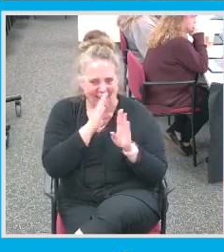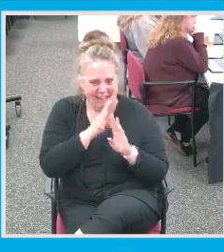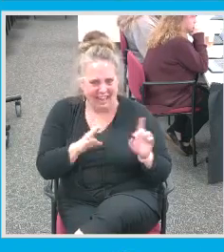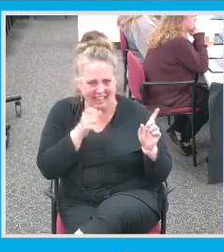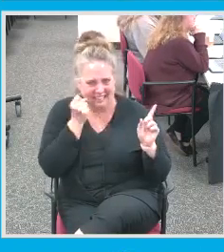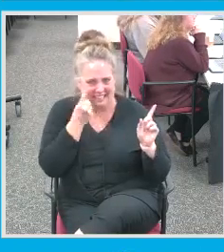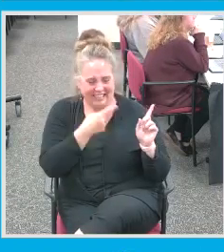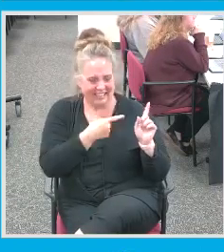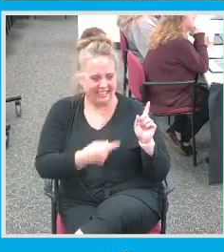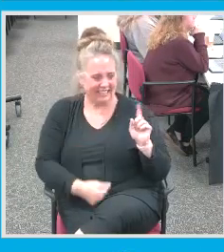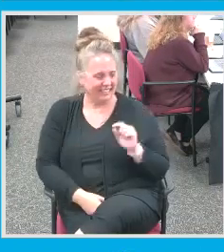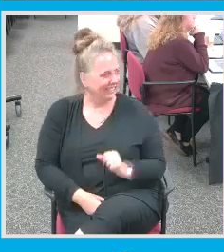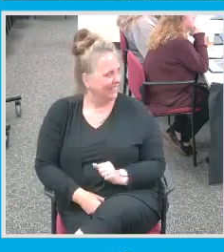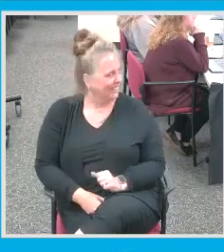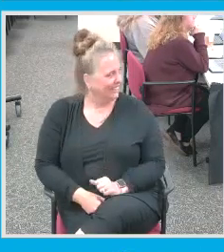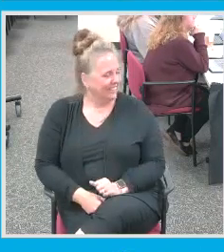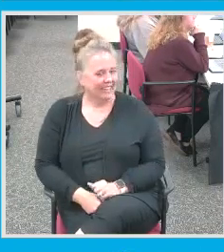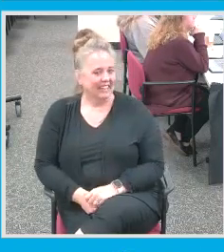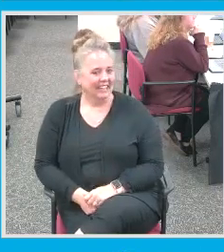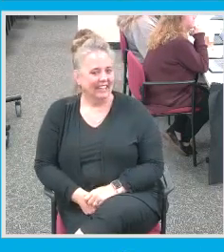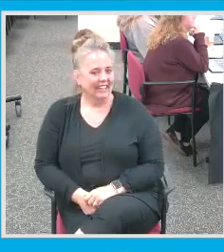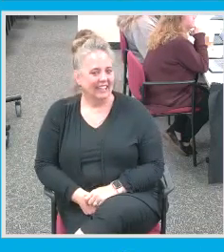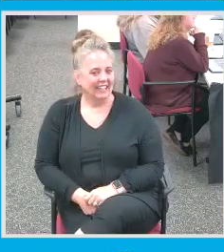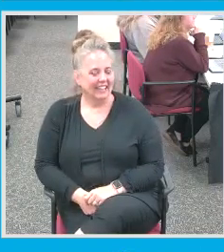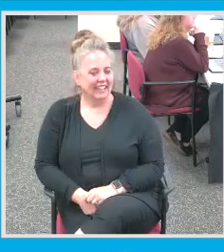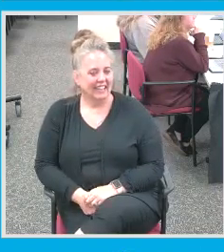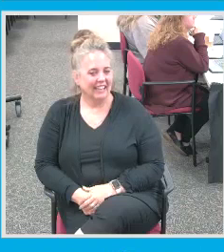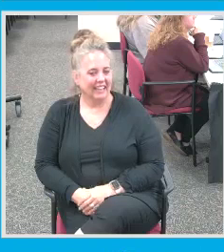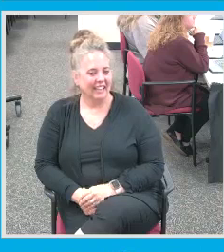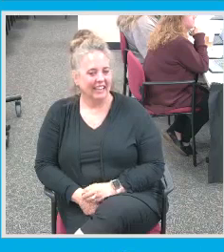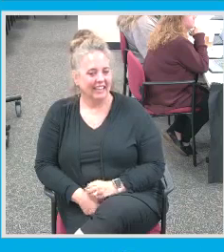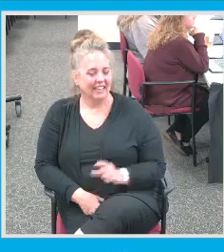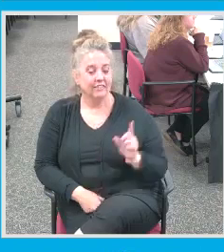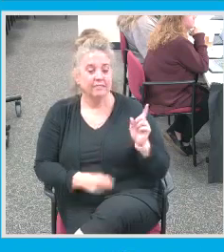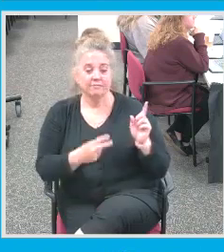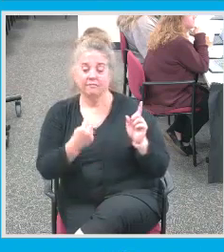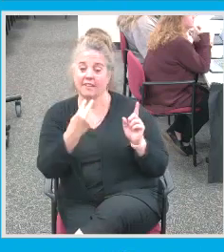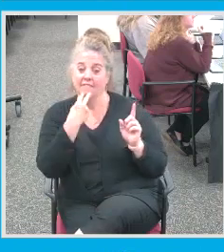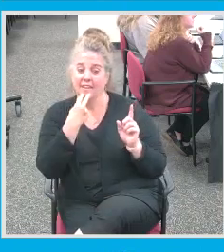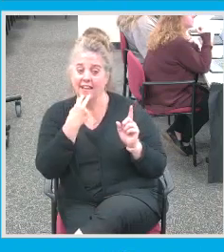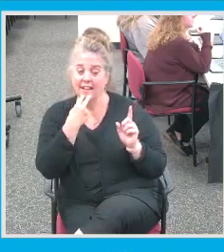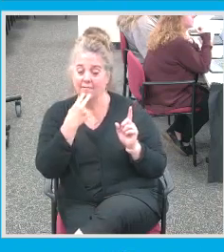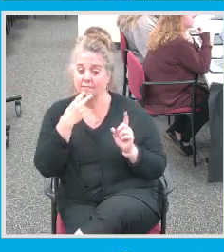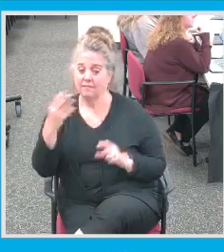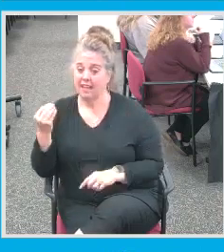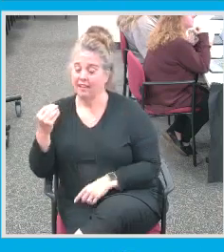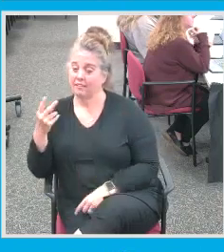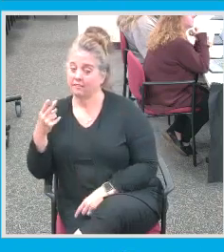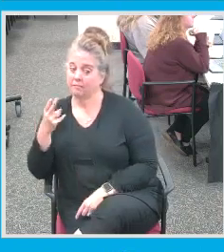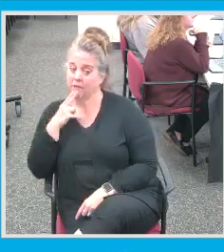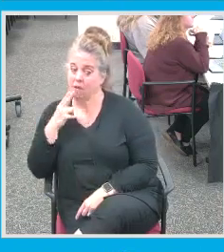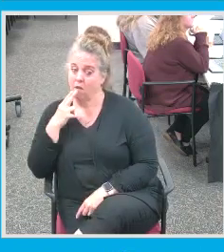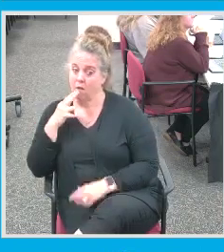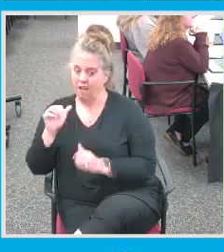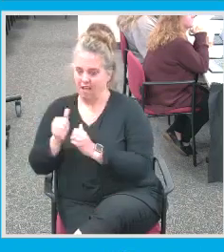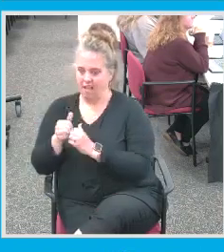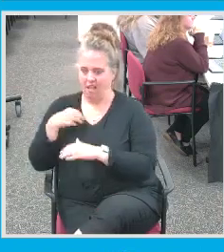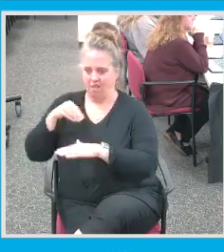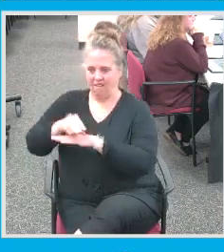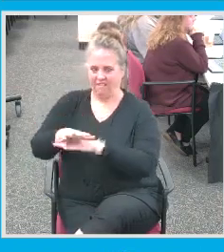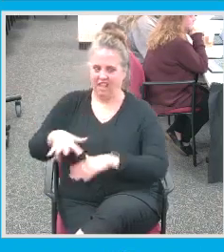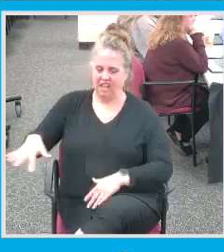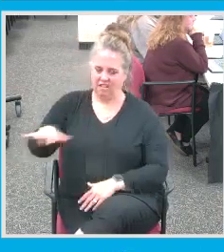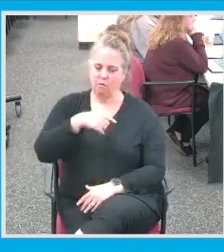pair of lungs that was affected by heavy smoking and vaping. I think by presenting that in our community